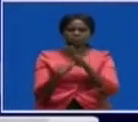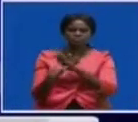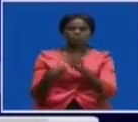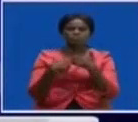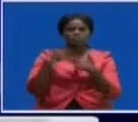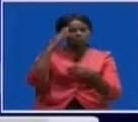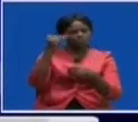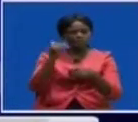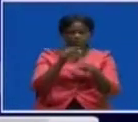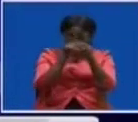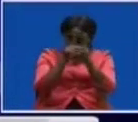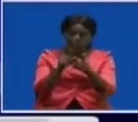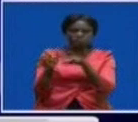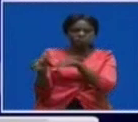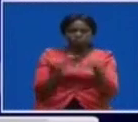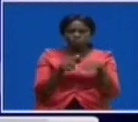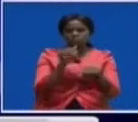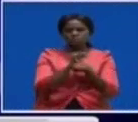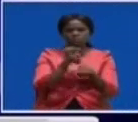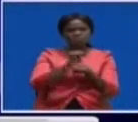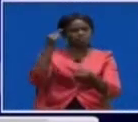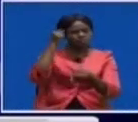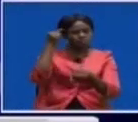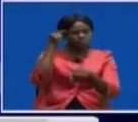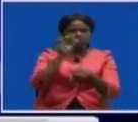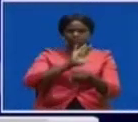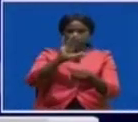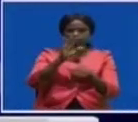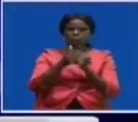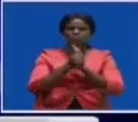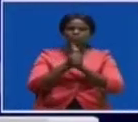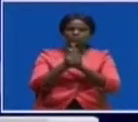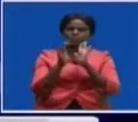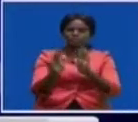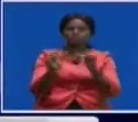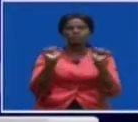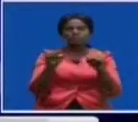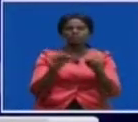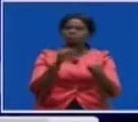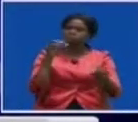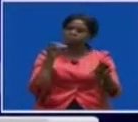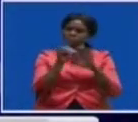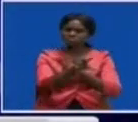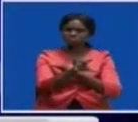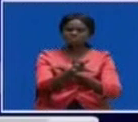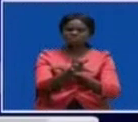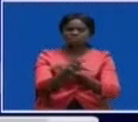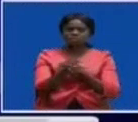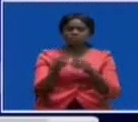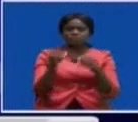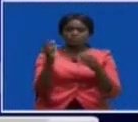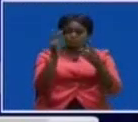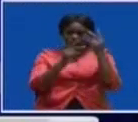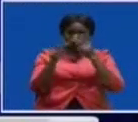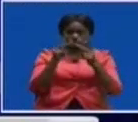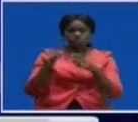his government for fear of being reprimanded by their political party leadership. Speaking when he paid a Ketesco